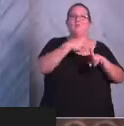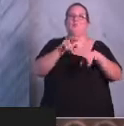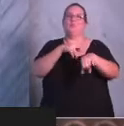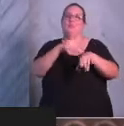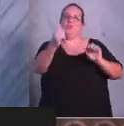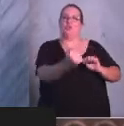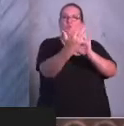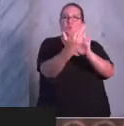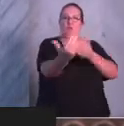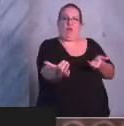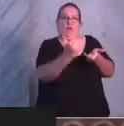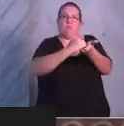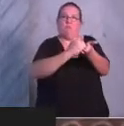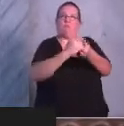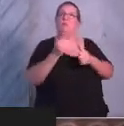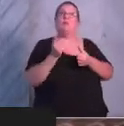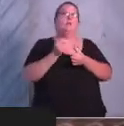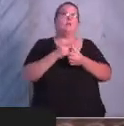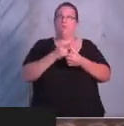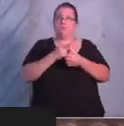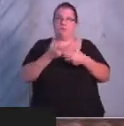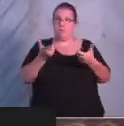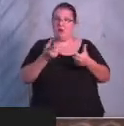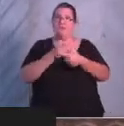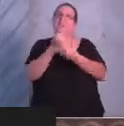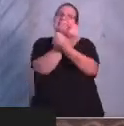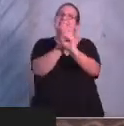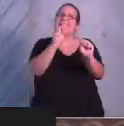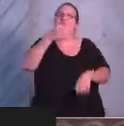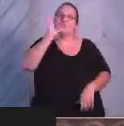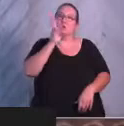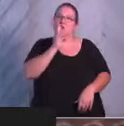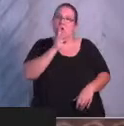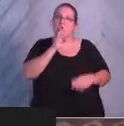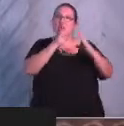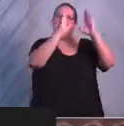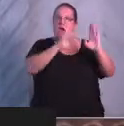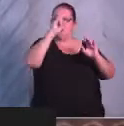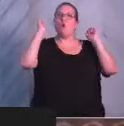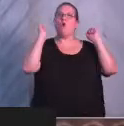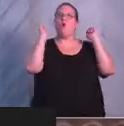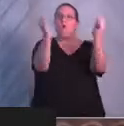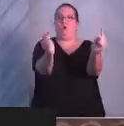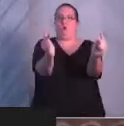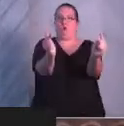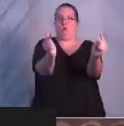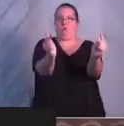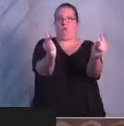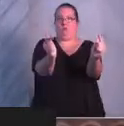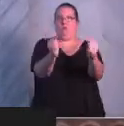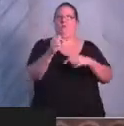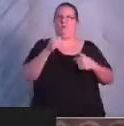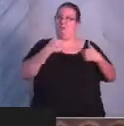first thing we're going to do is we are going to have safe drinking water and housing for all. The NDP is